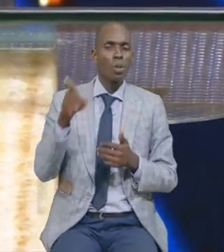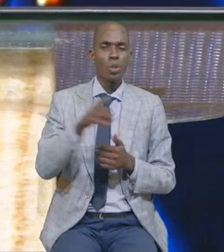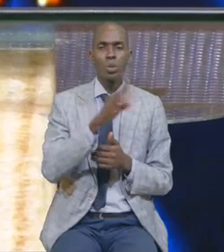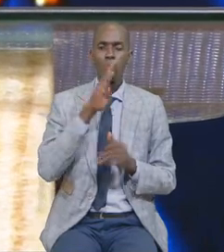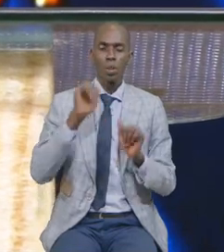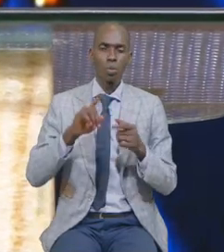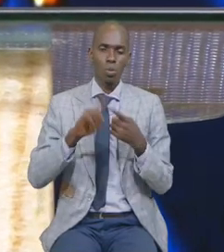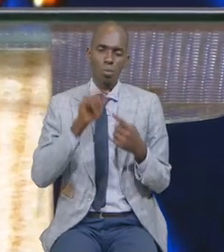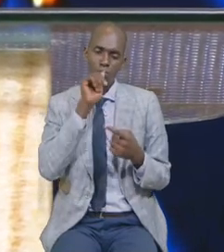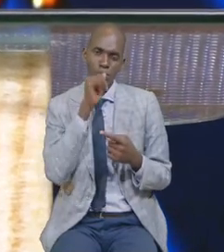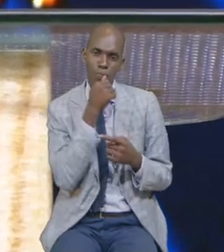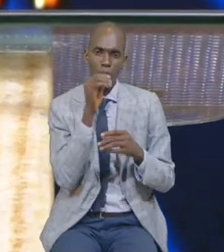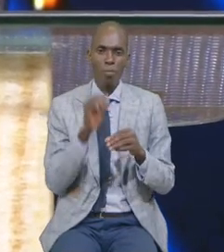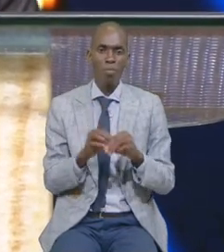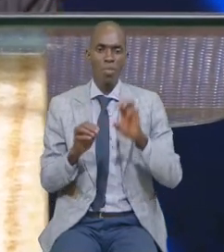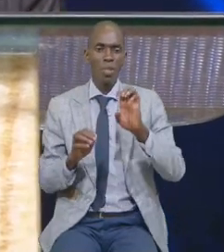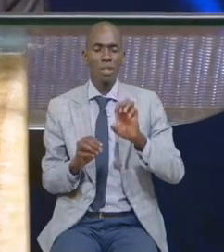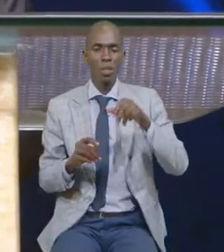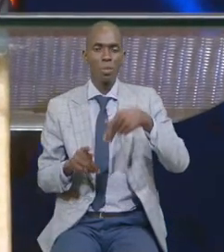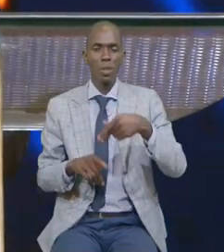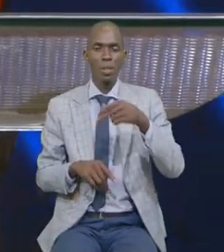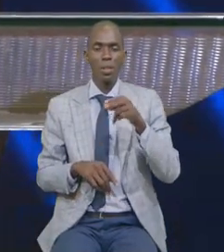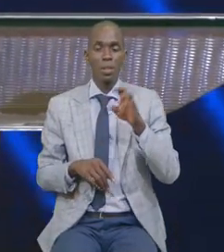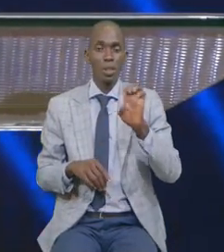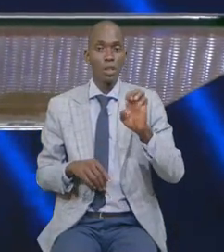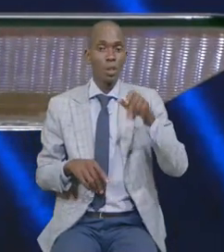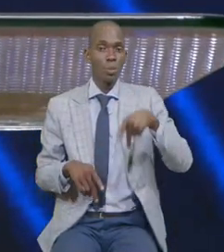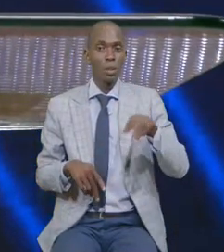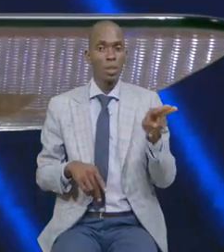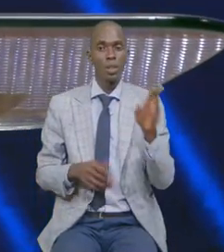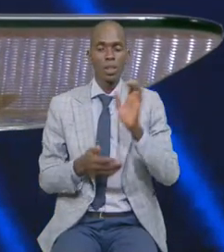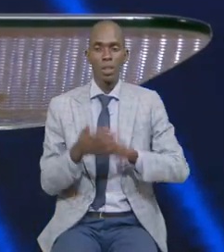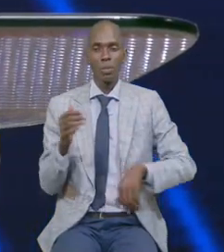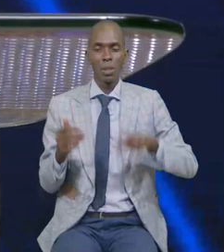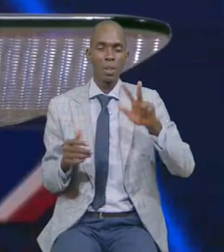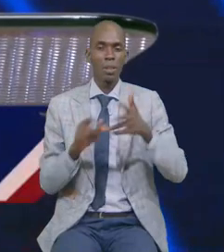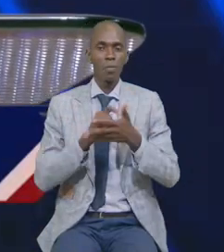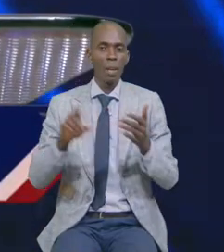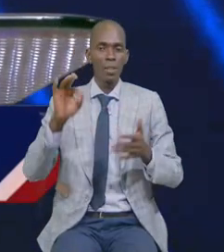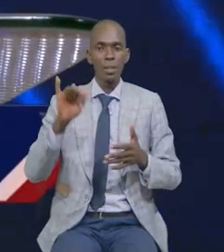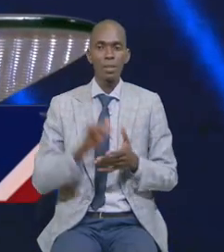at Ephesians chapter 3 verse 19. Ephesians chapter 3 verse 19.